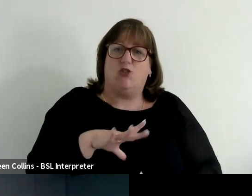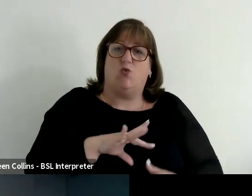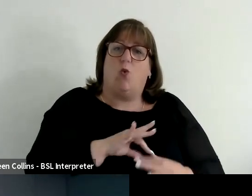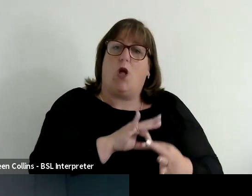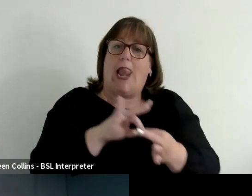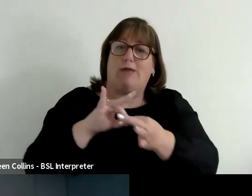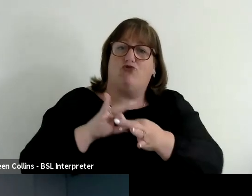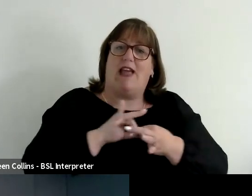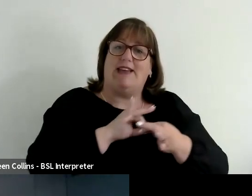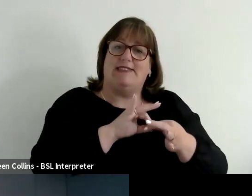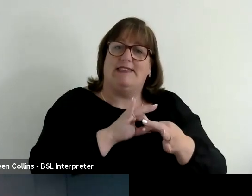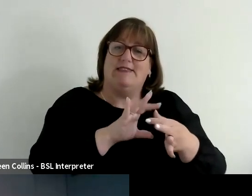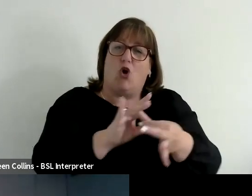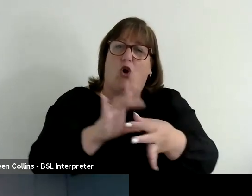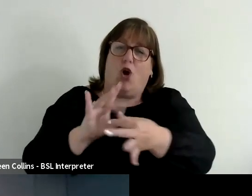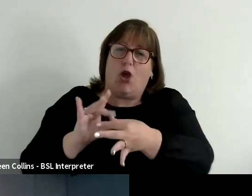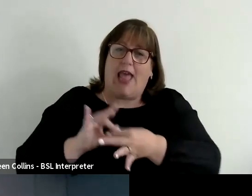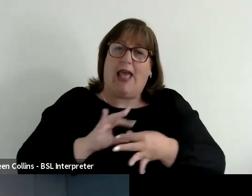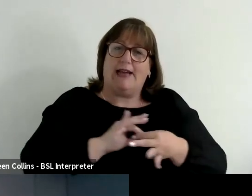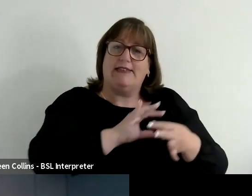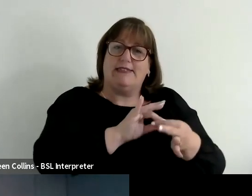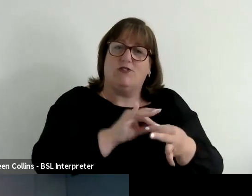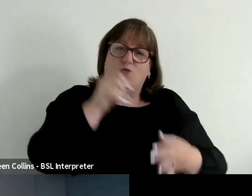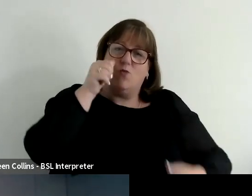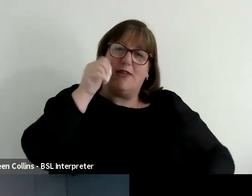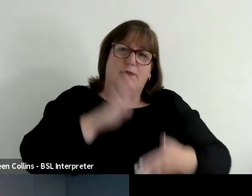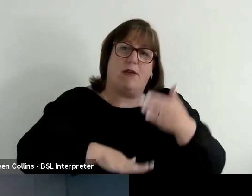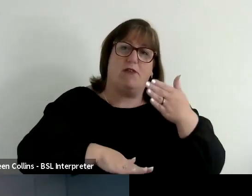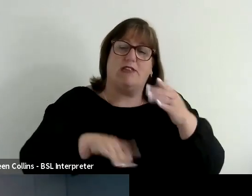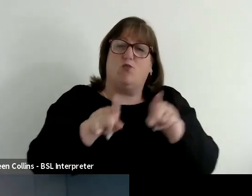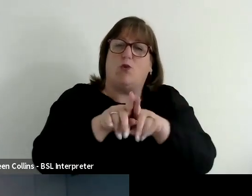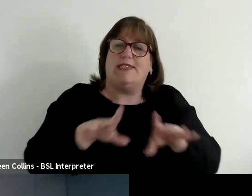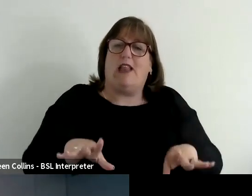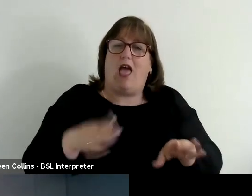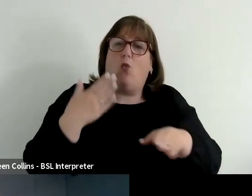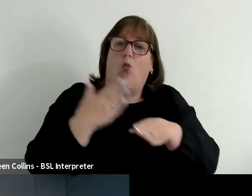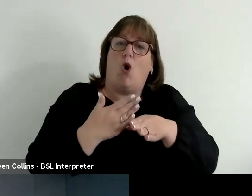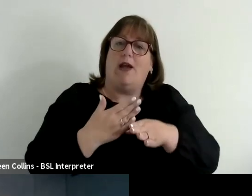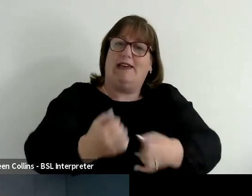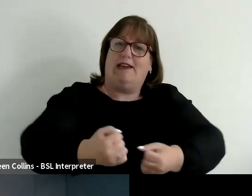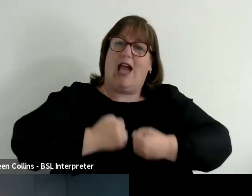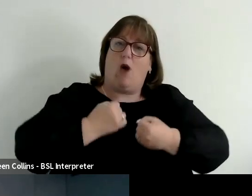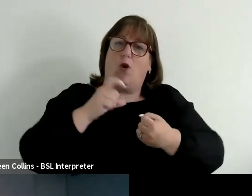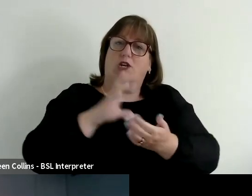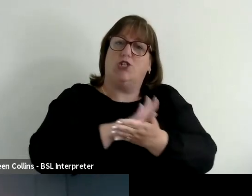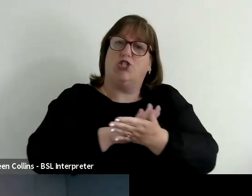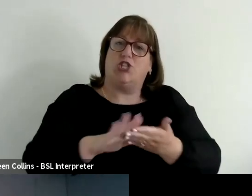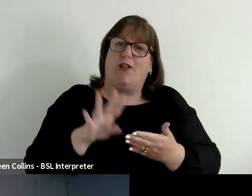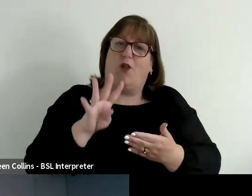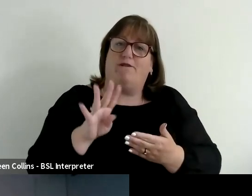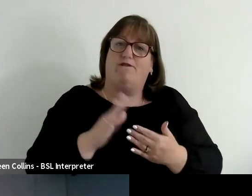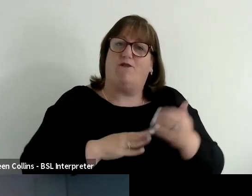be together to experience what it's like working in a Channel 4 building, because in normal times they're